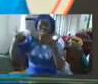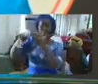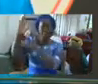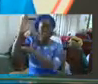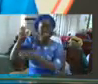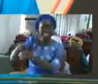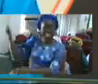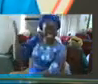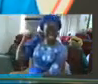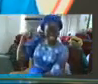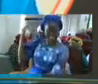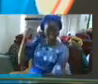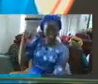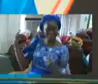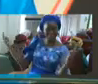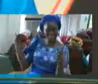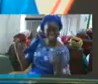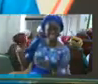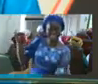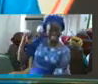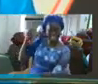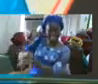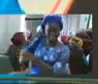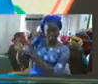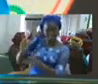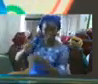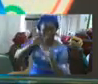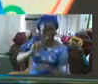God changed their bitter water to sweet.